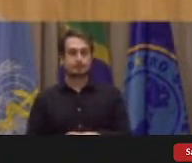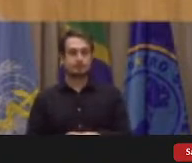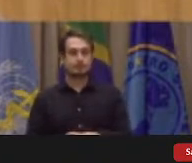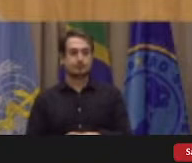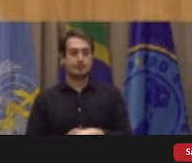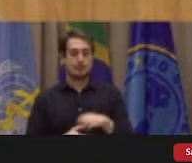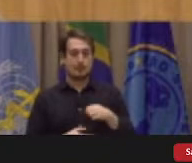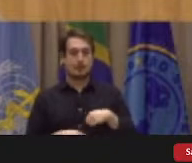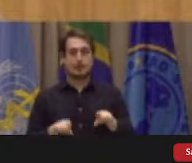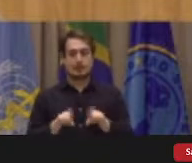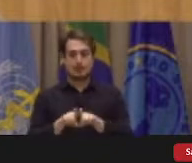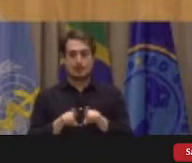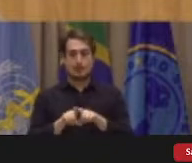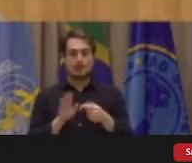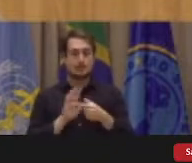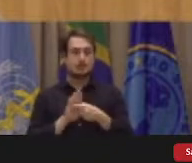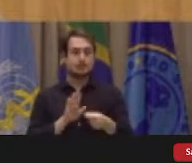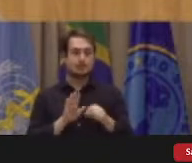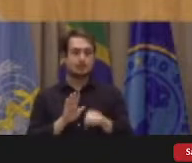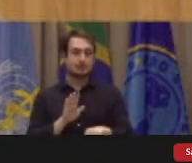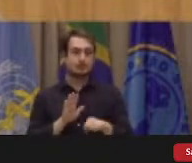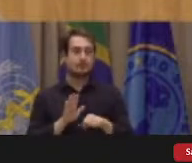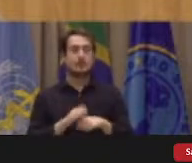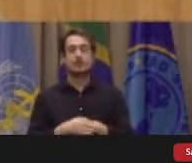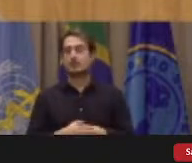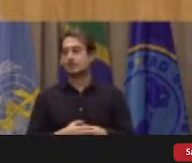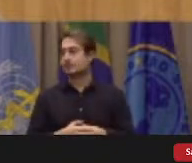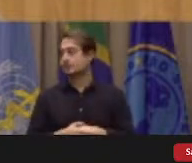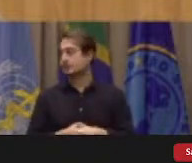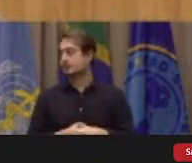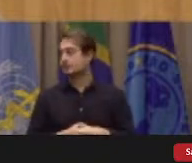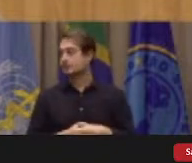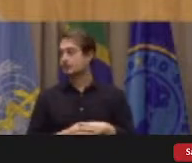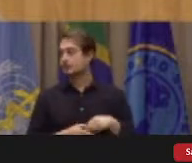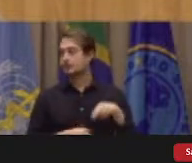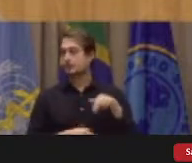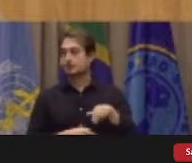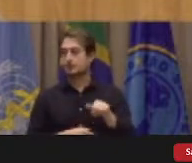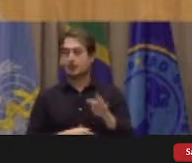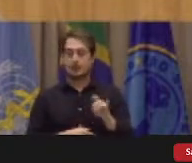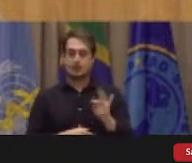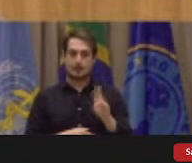And here I have also to highlight Natalia.